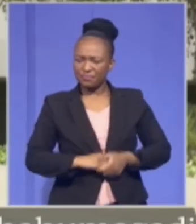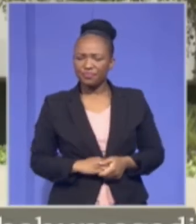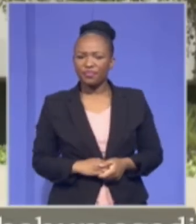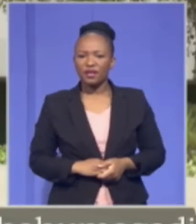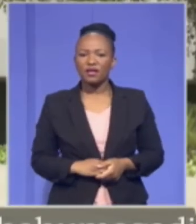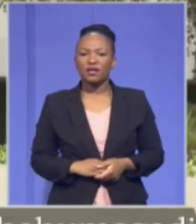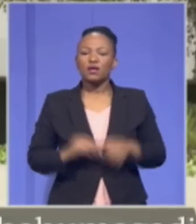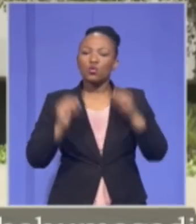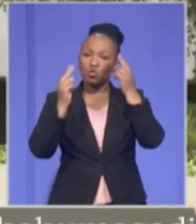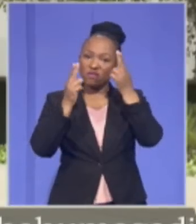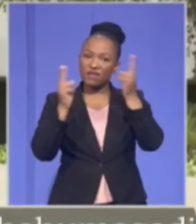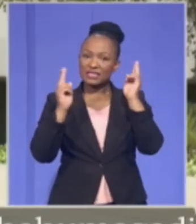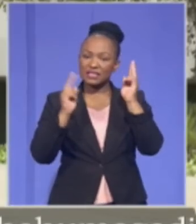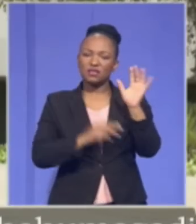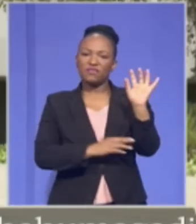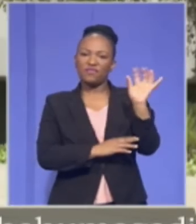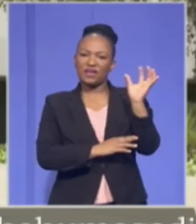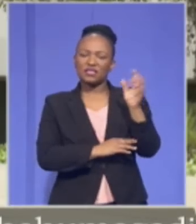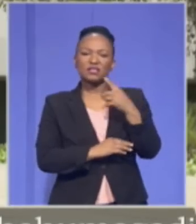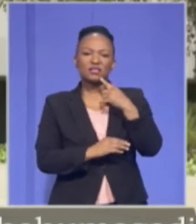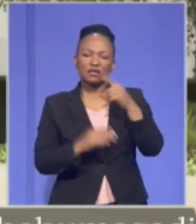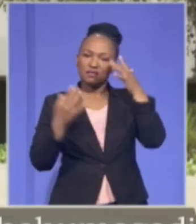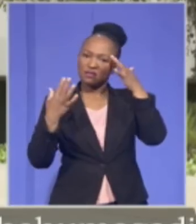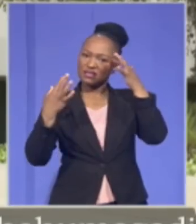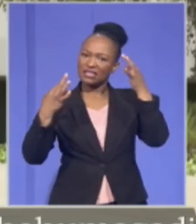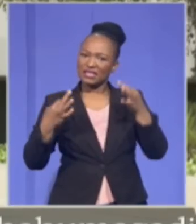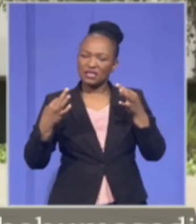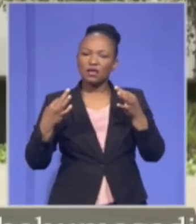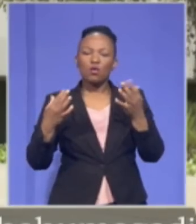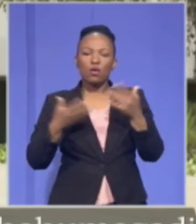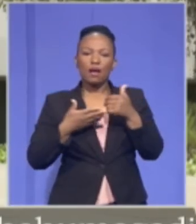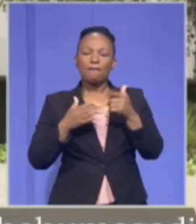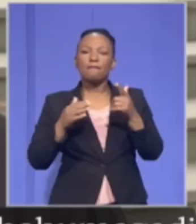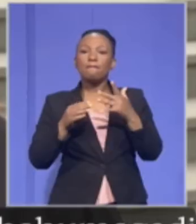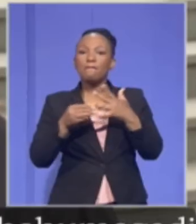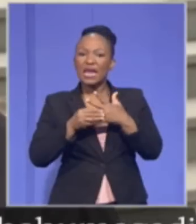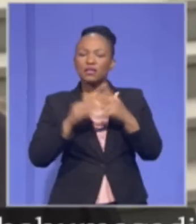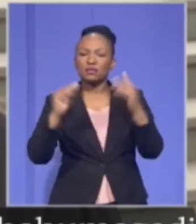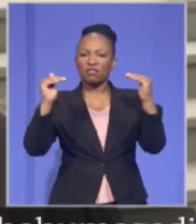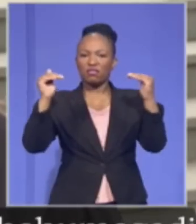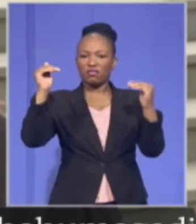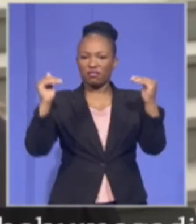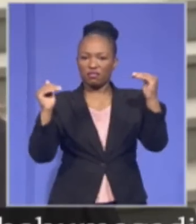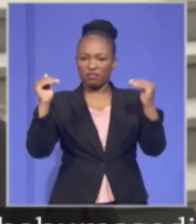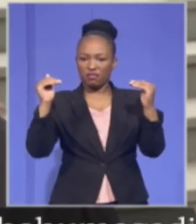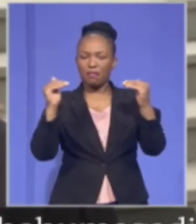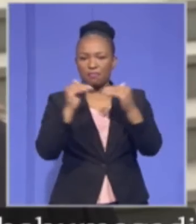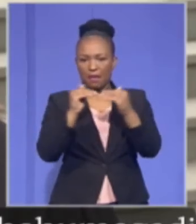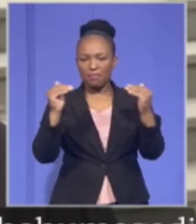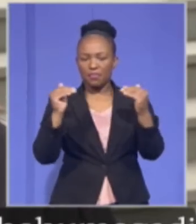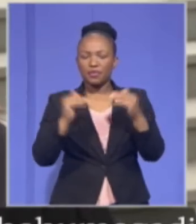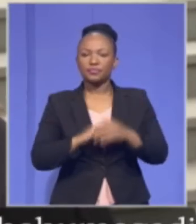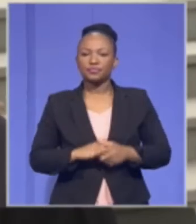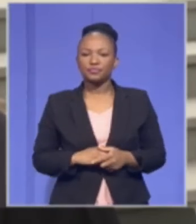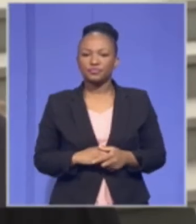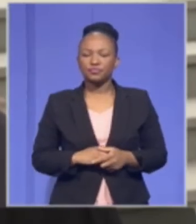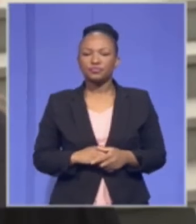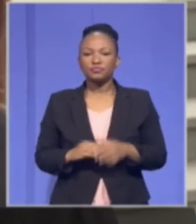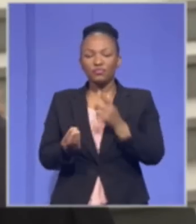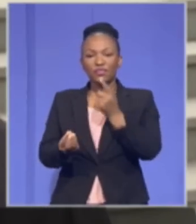wa University ya Free State o re sephetho se se tla tlhola tekatekano mo manyalong. This judgment only sets the